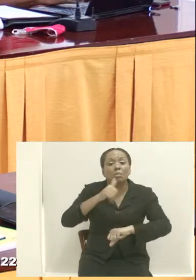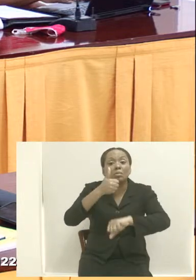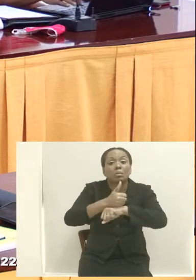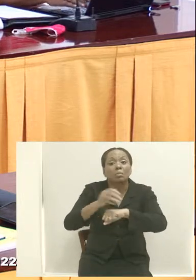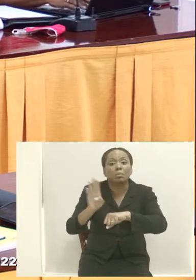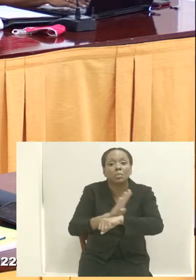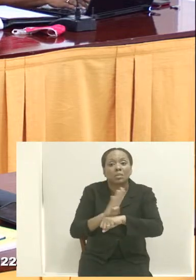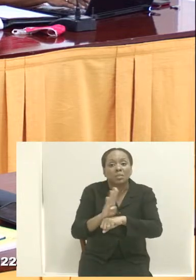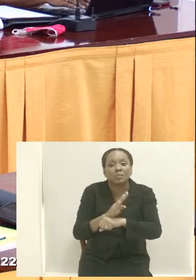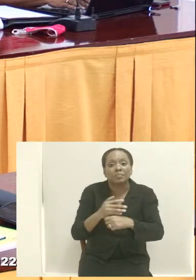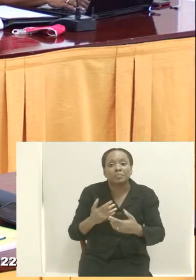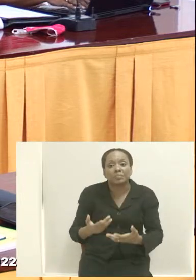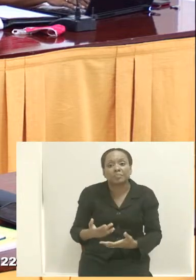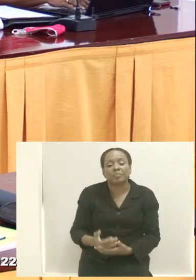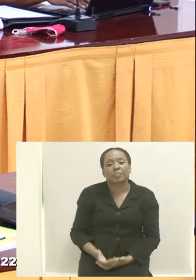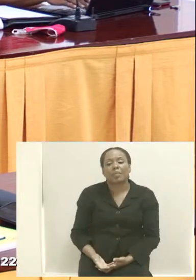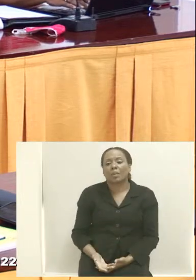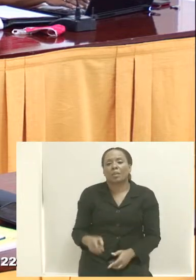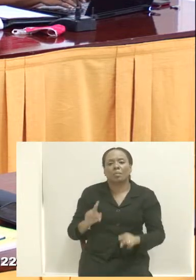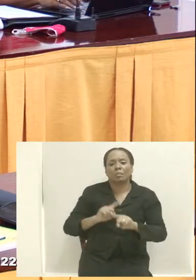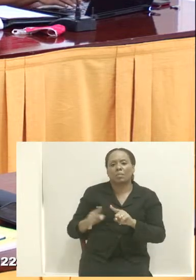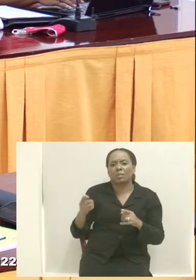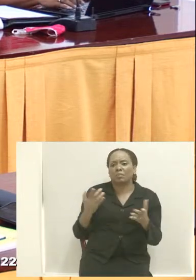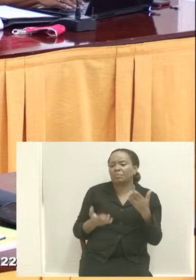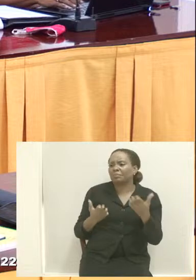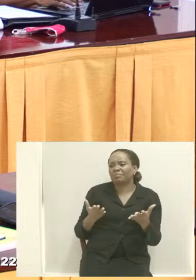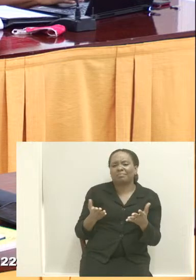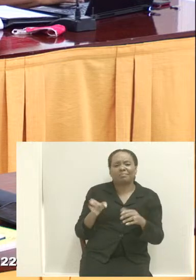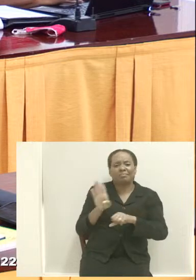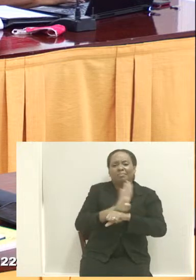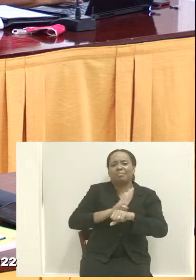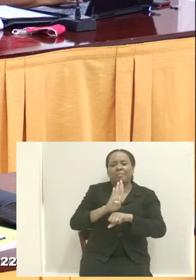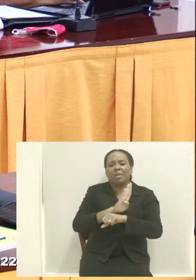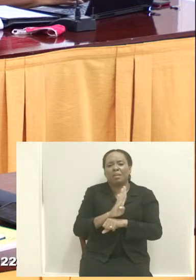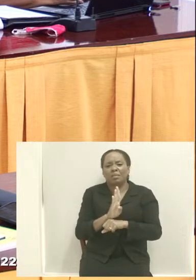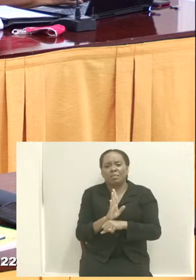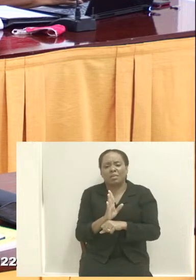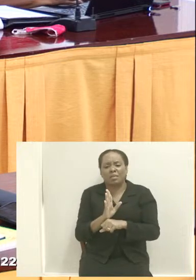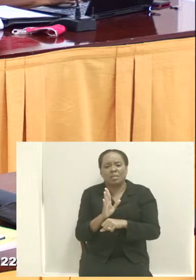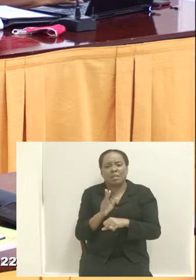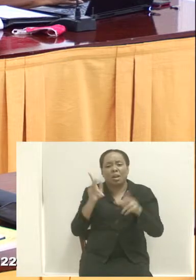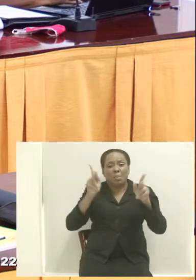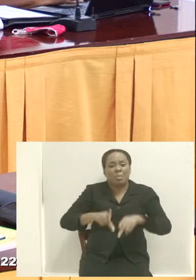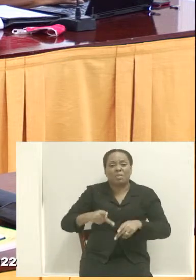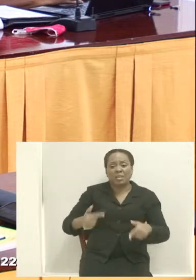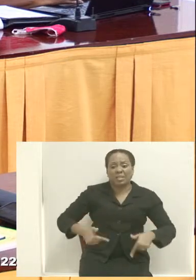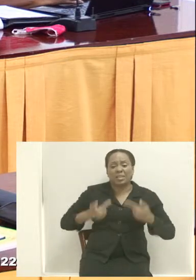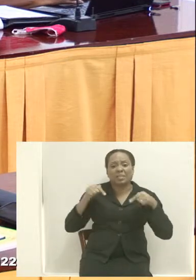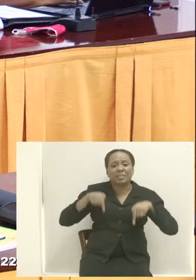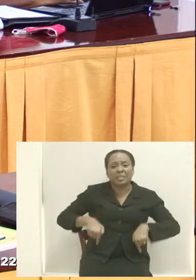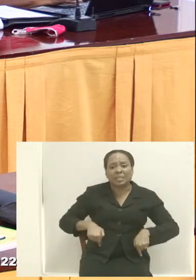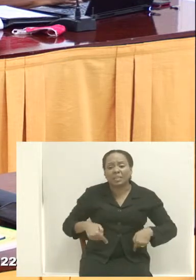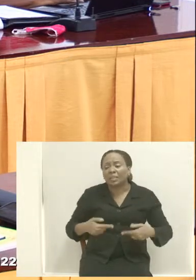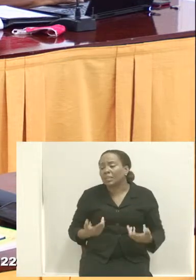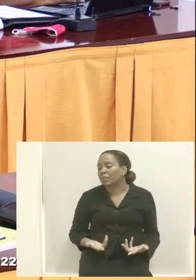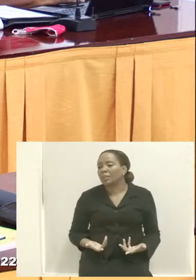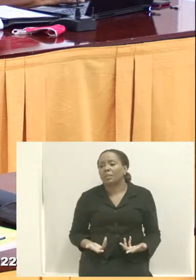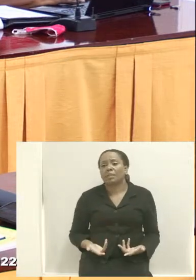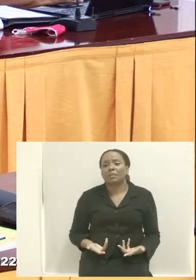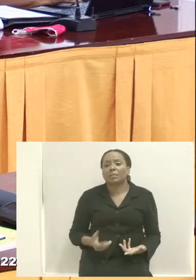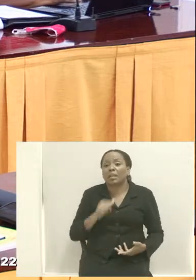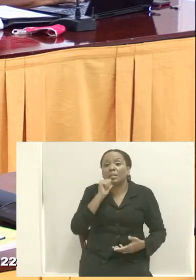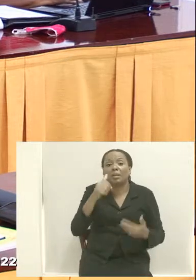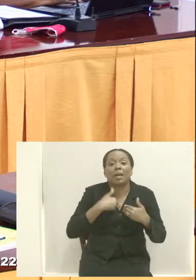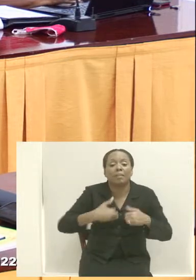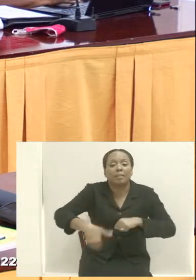is a land-scarce country, so immediately, you're saying to the lady who is skilled as a hairdresser